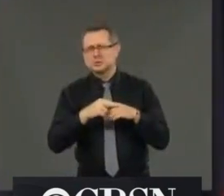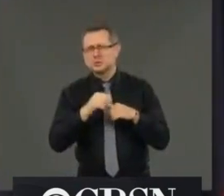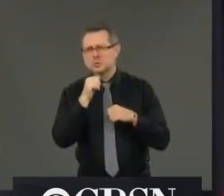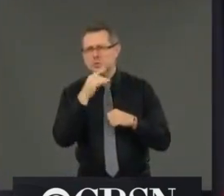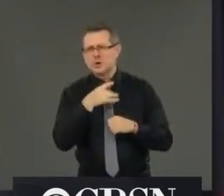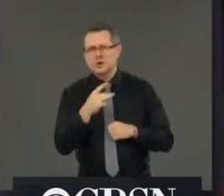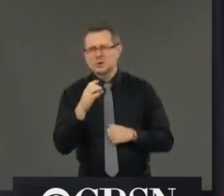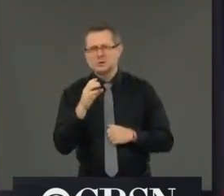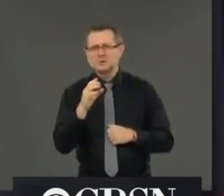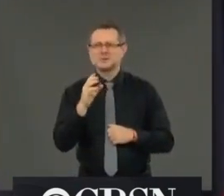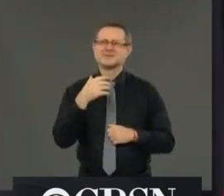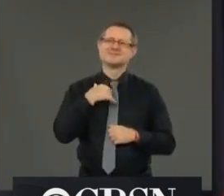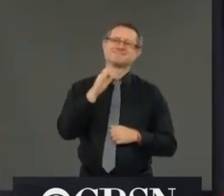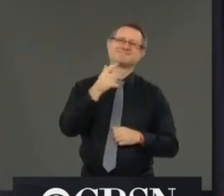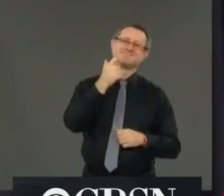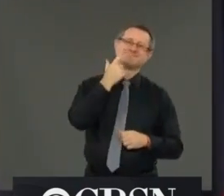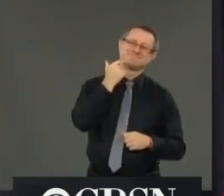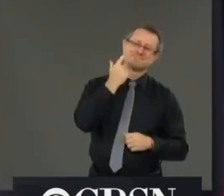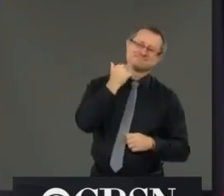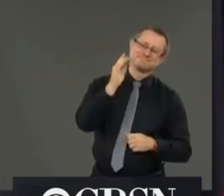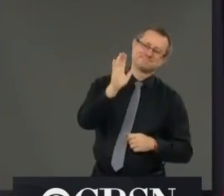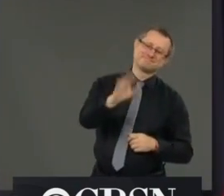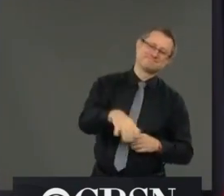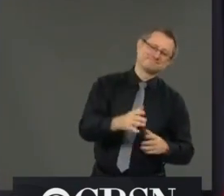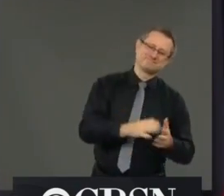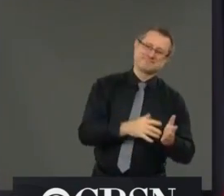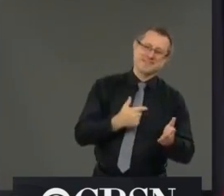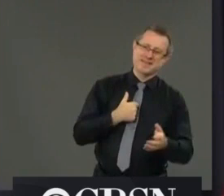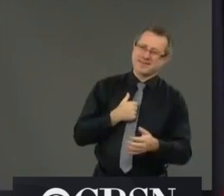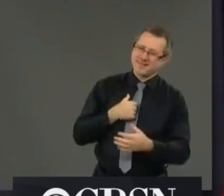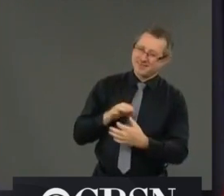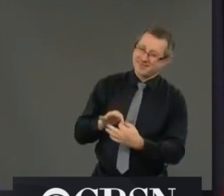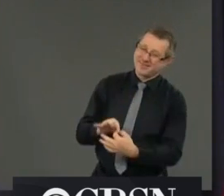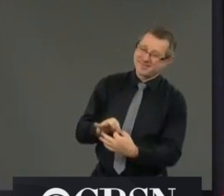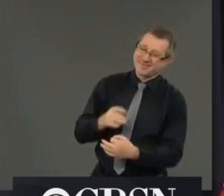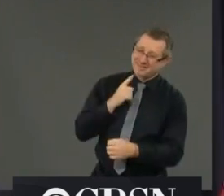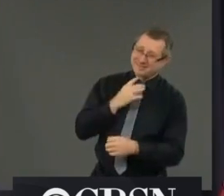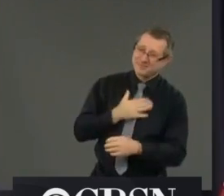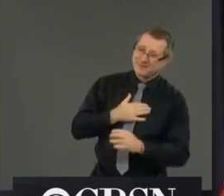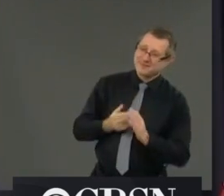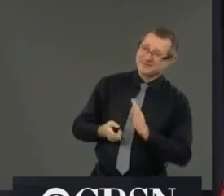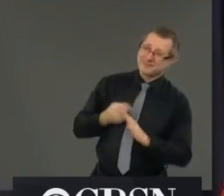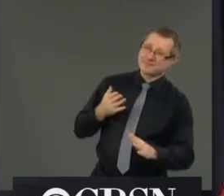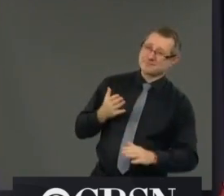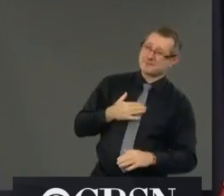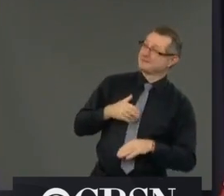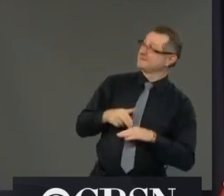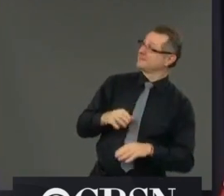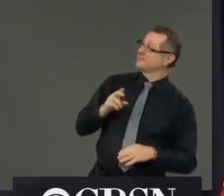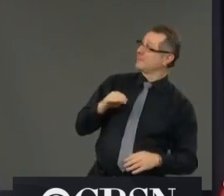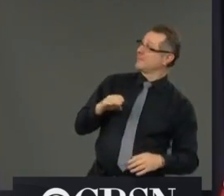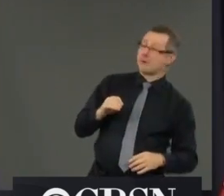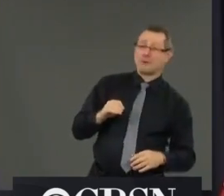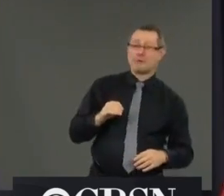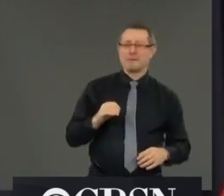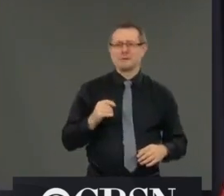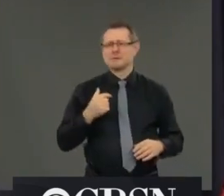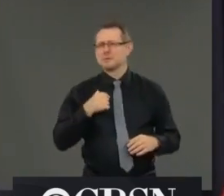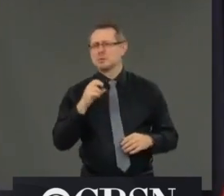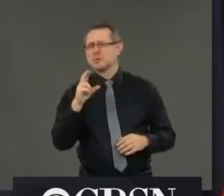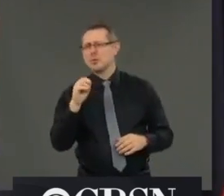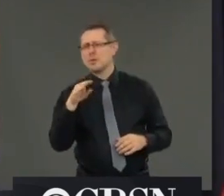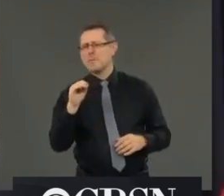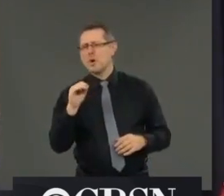did I get associated with chips? I don't know. There's nothing wrong with Cuomo chips. I enjoy